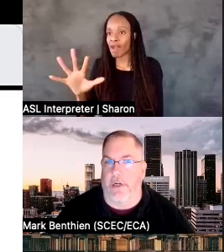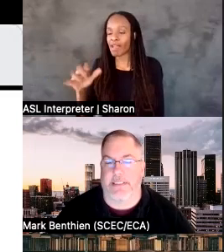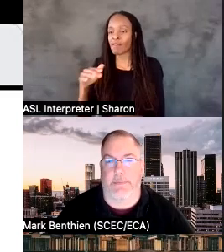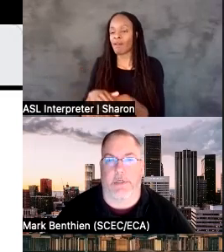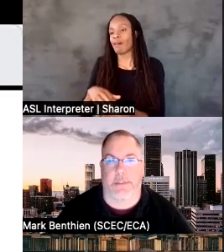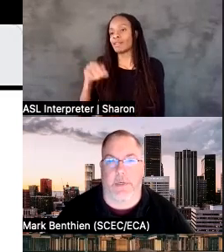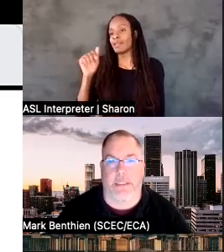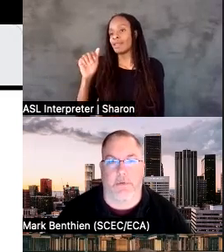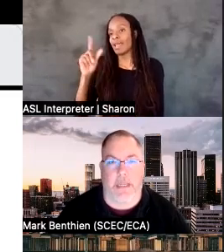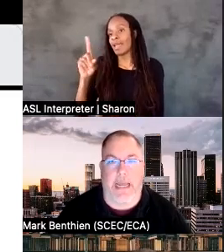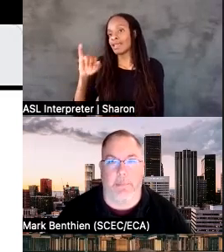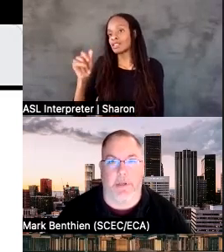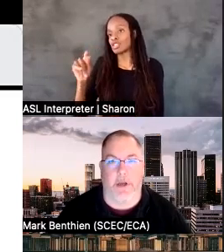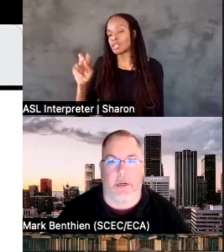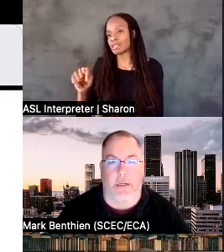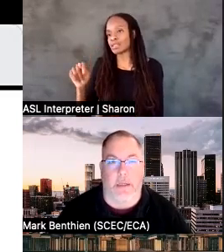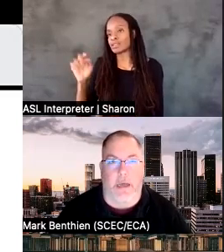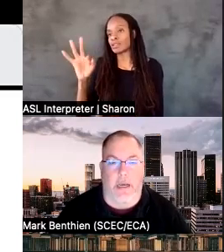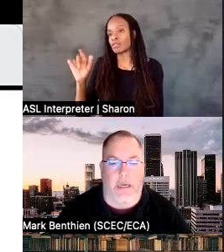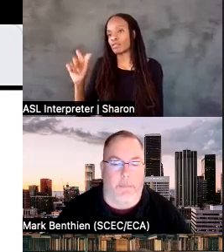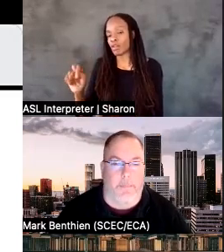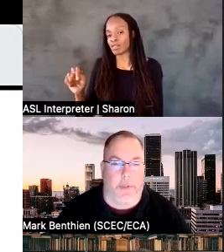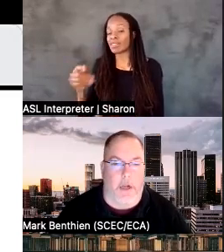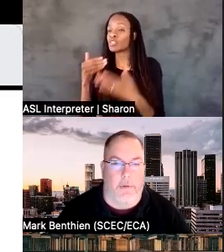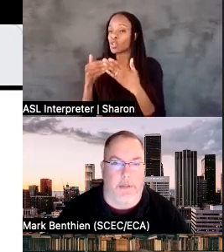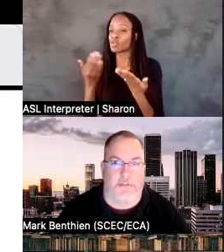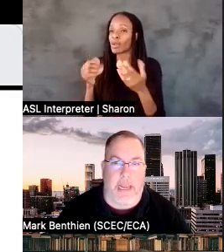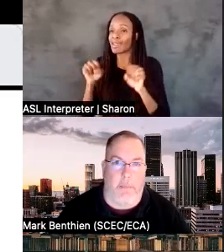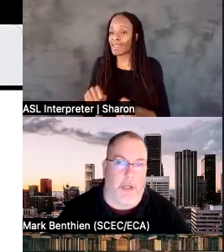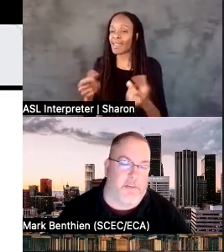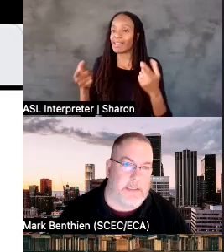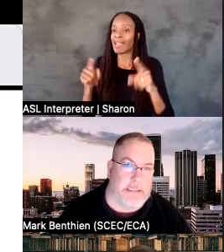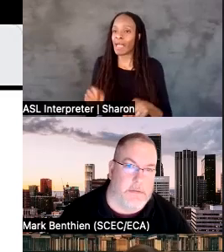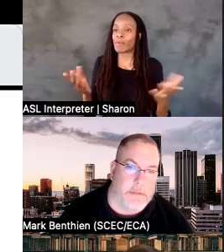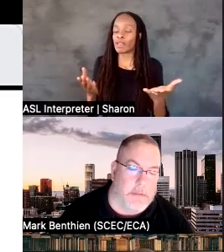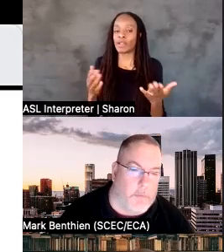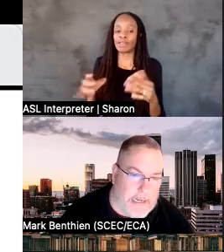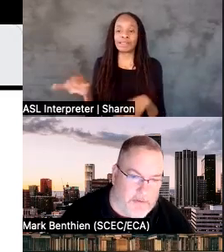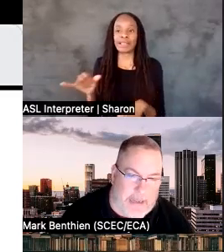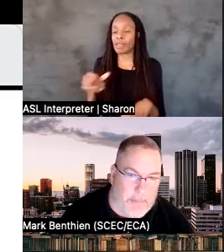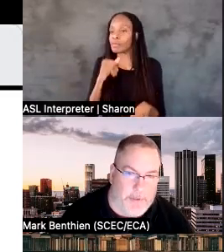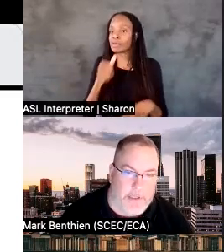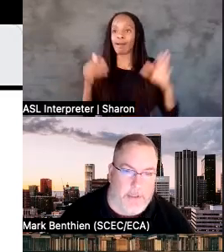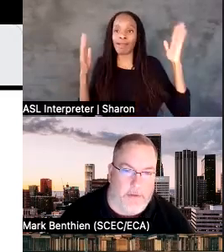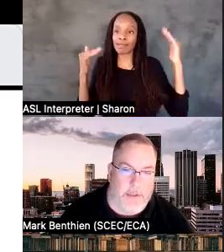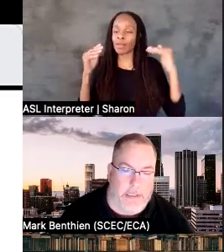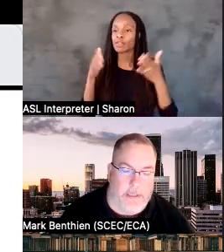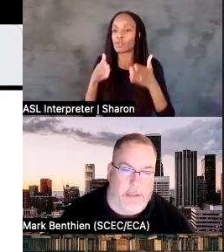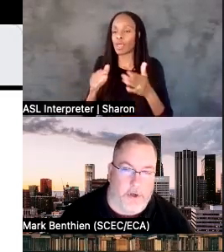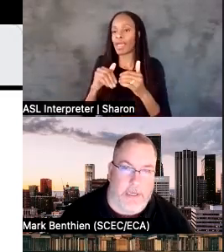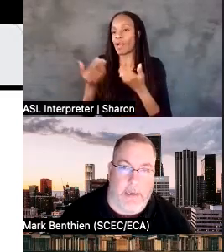all very similar to what can really happen here, in the same unexpected way as it happened